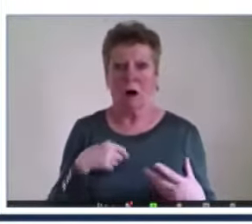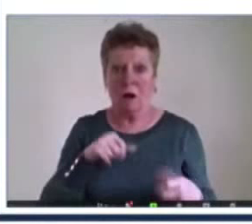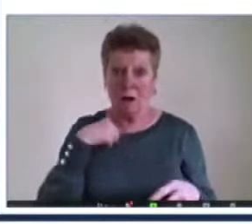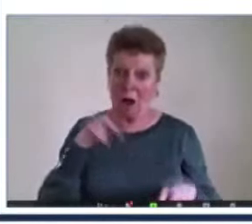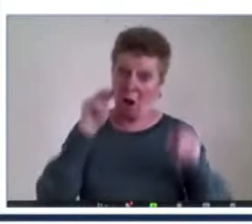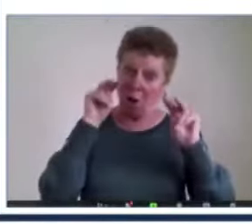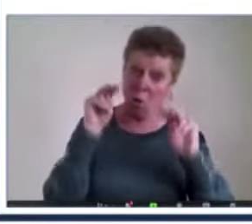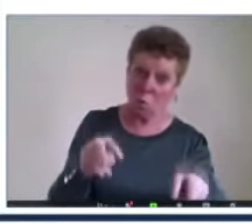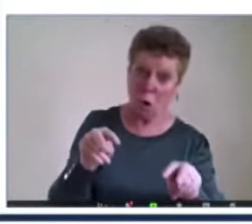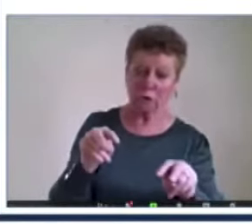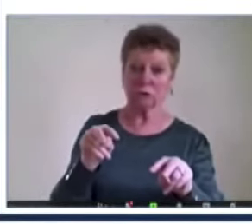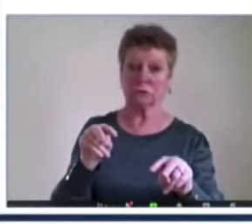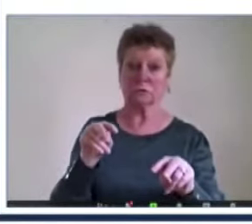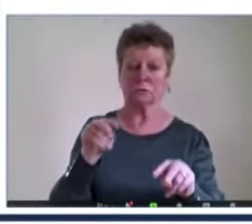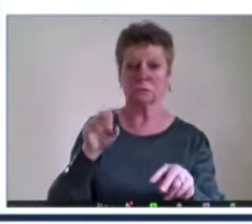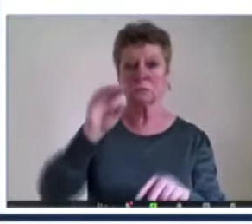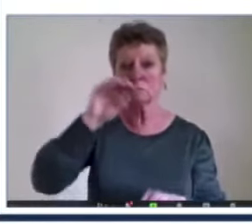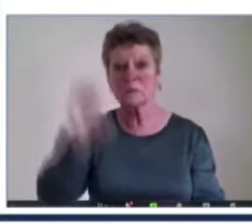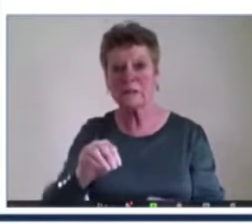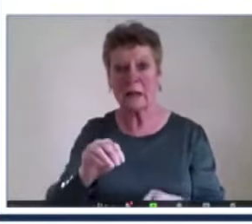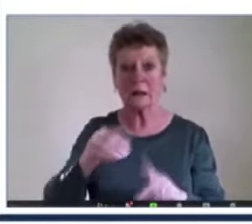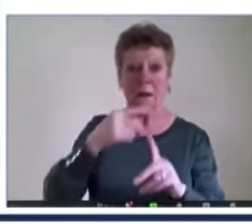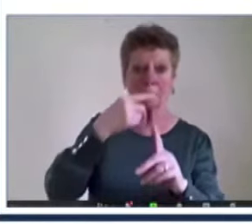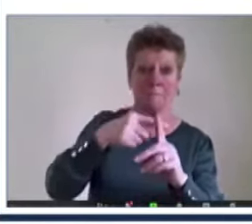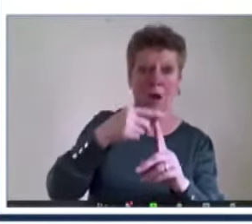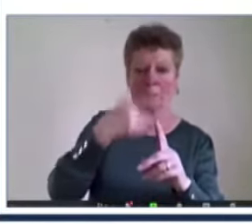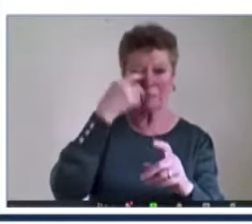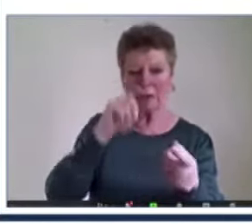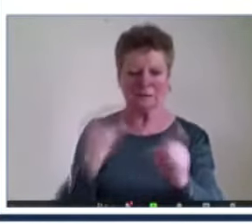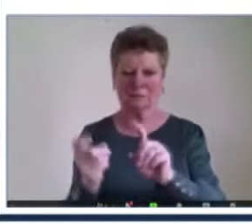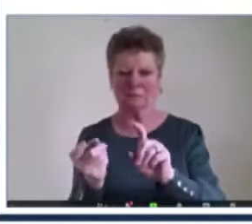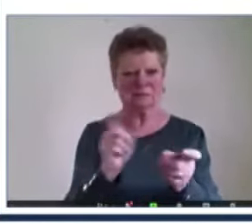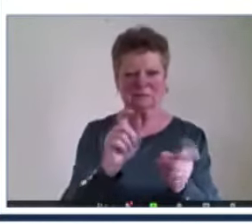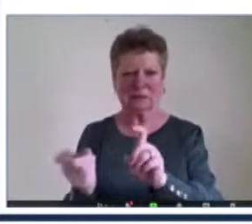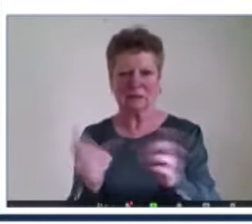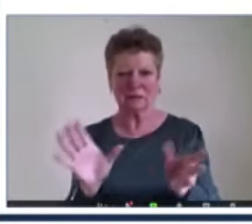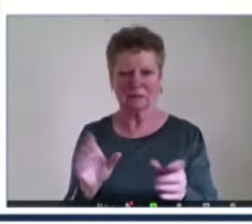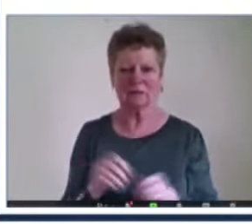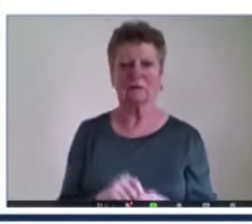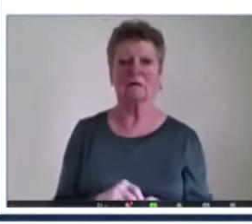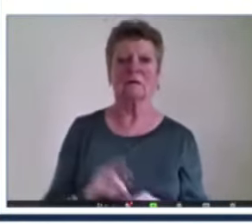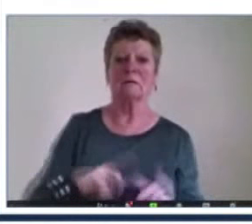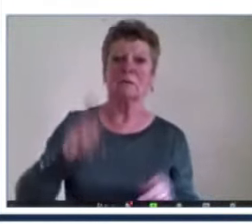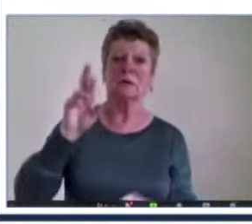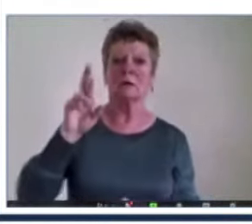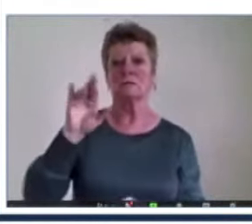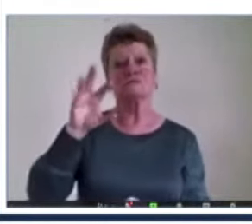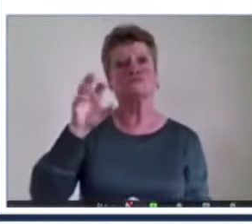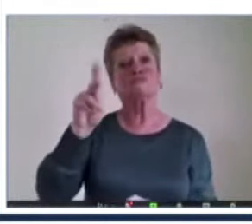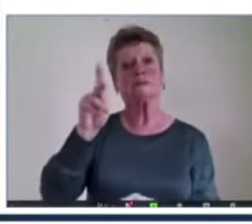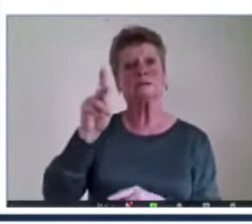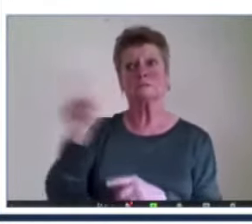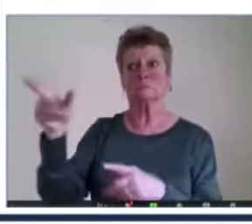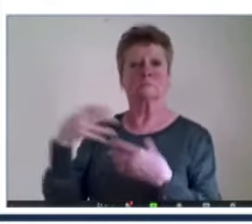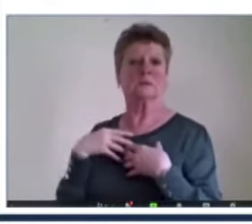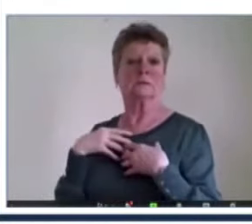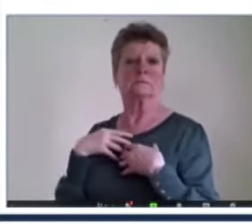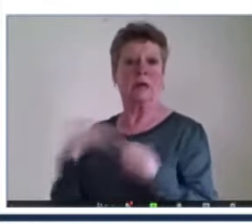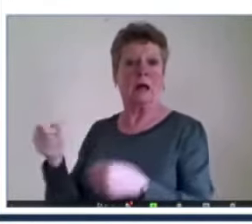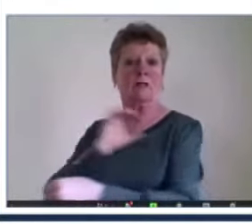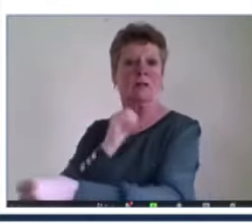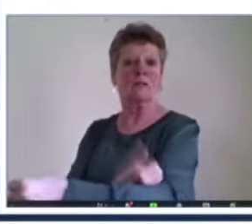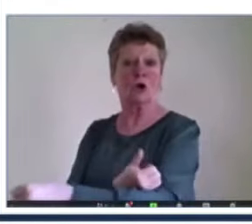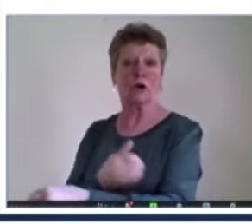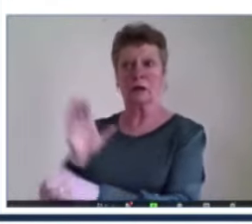percent positivity anymore because of that factor. The risk levels that the health authority uses are very different